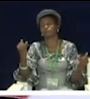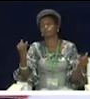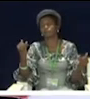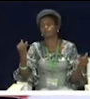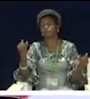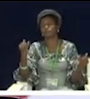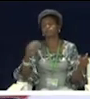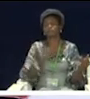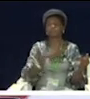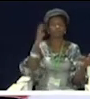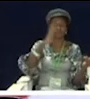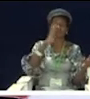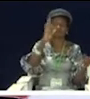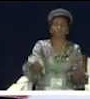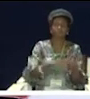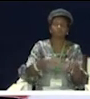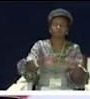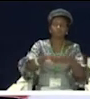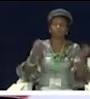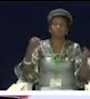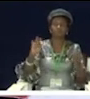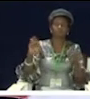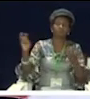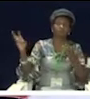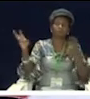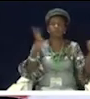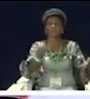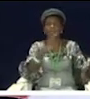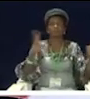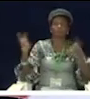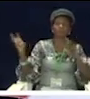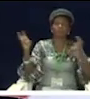we will be on the brink of a civil war.